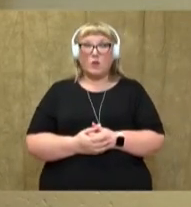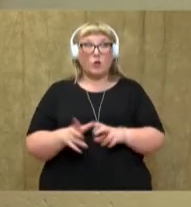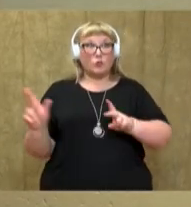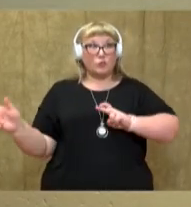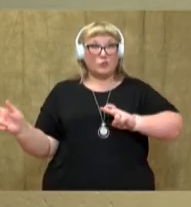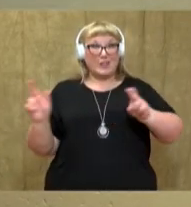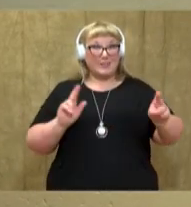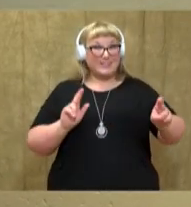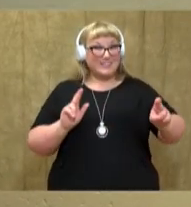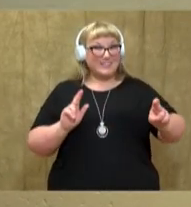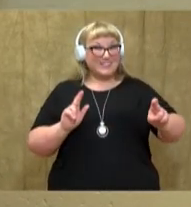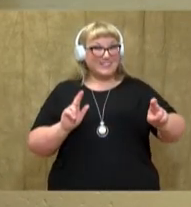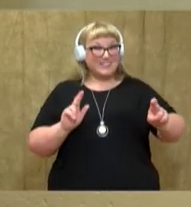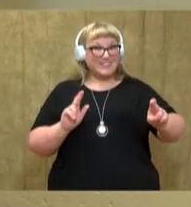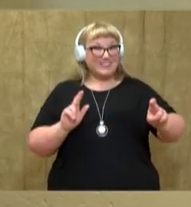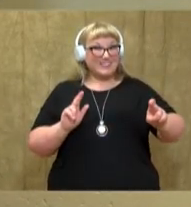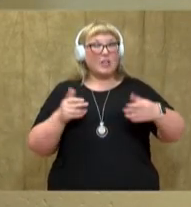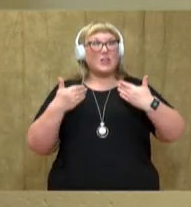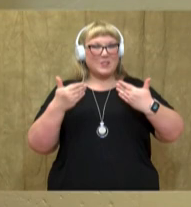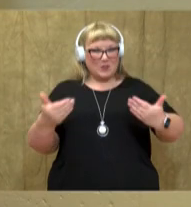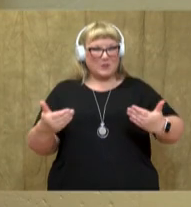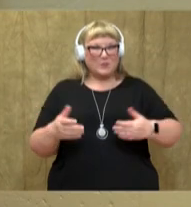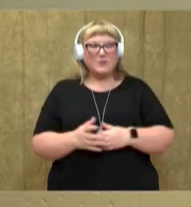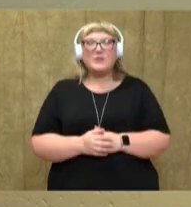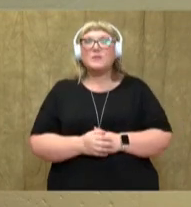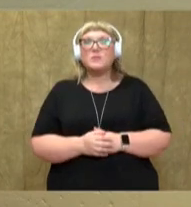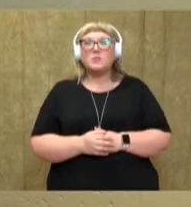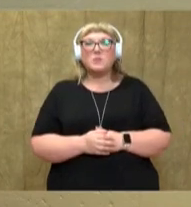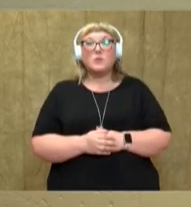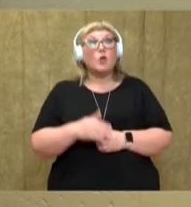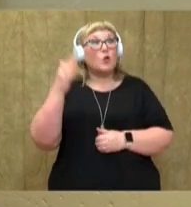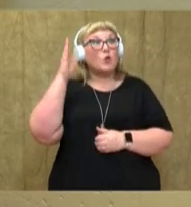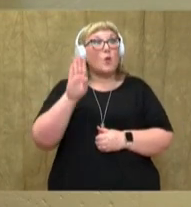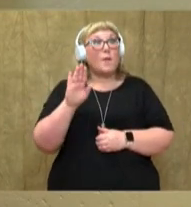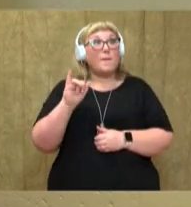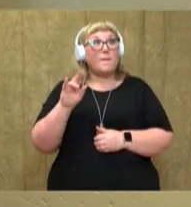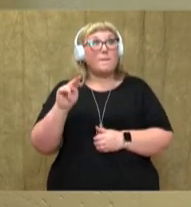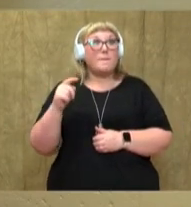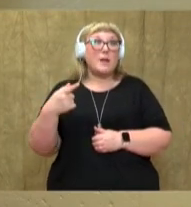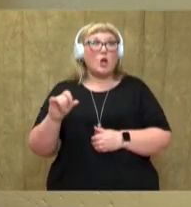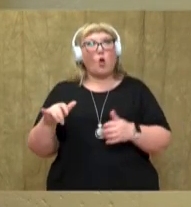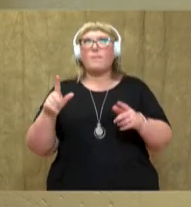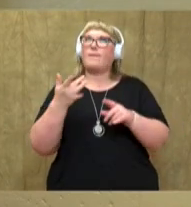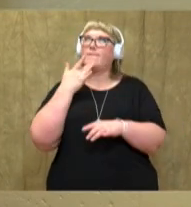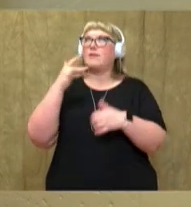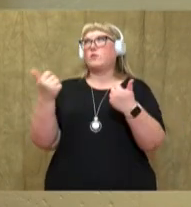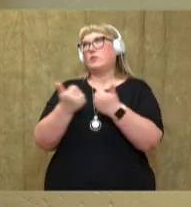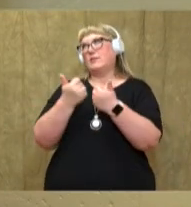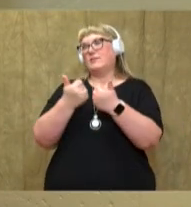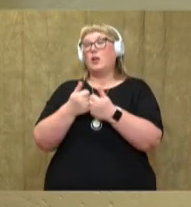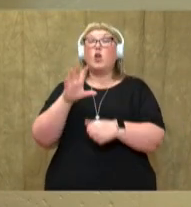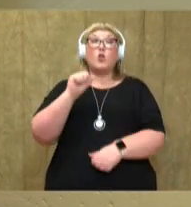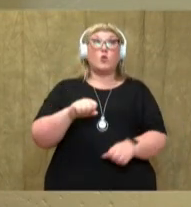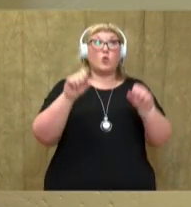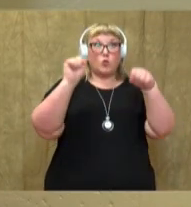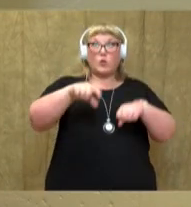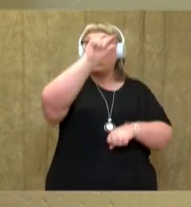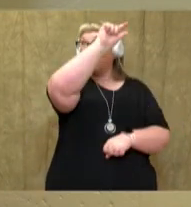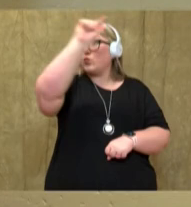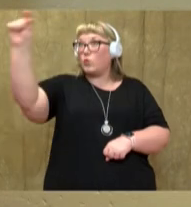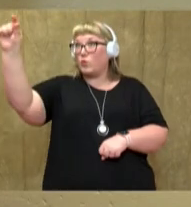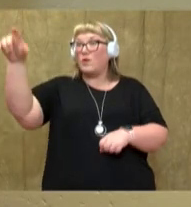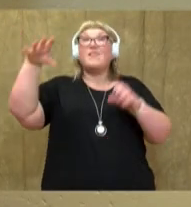Ready? Let's get started. Friends, you know with bingo, one of my favorite games, you can go across,